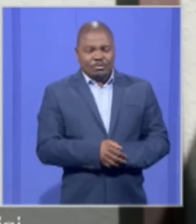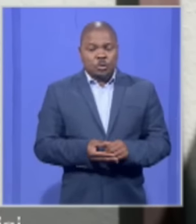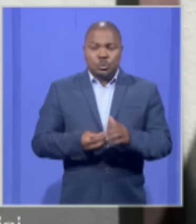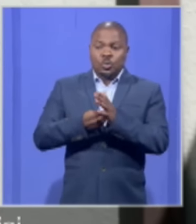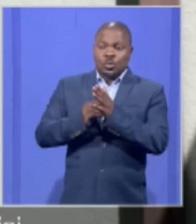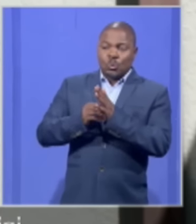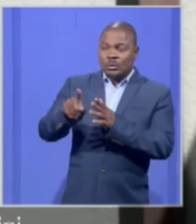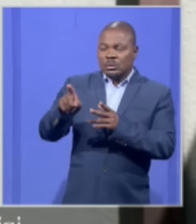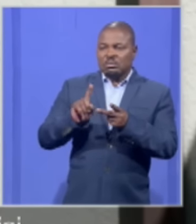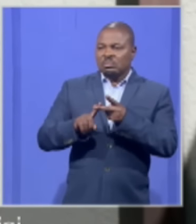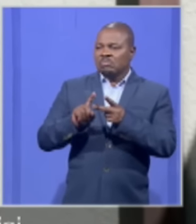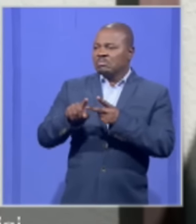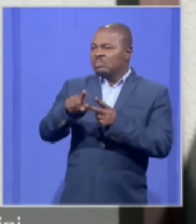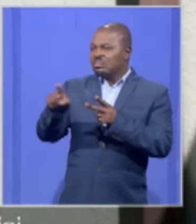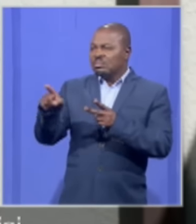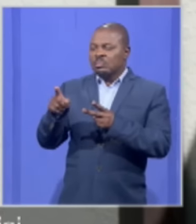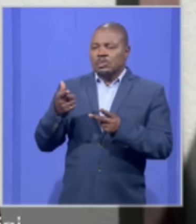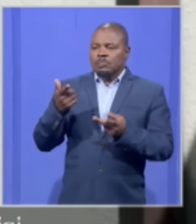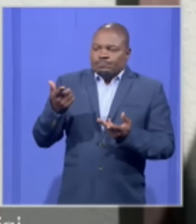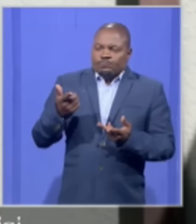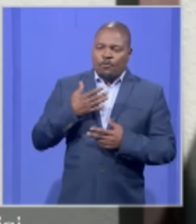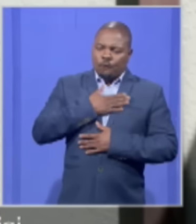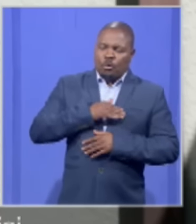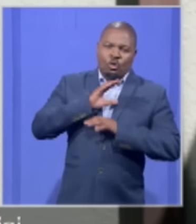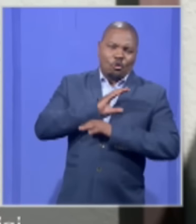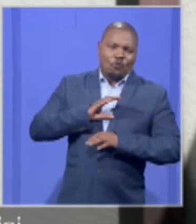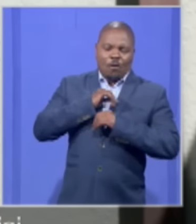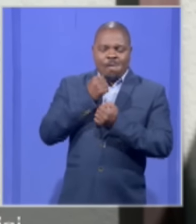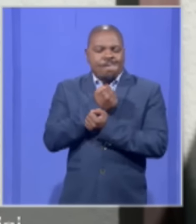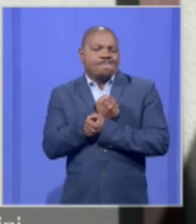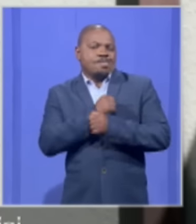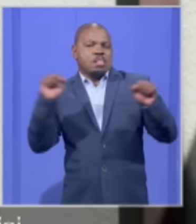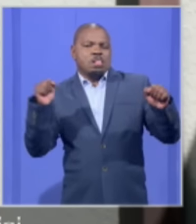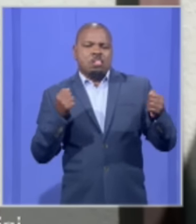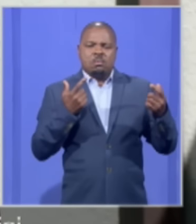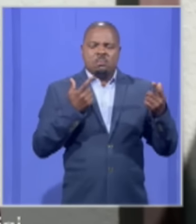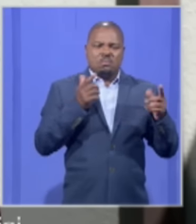ditsotsi le tsona dikebekwa comfort or ba phuthulohe tsa dintho bane